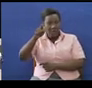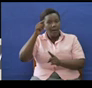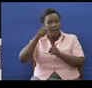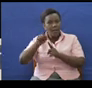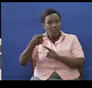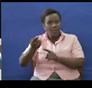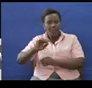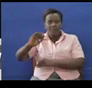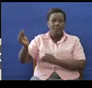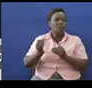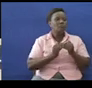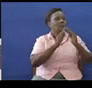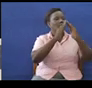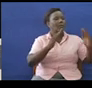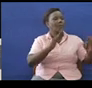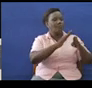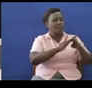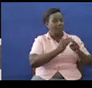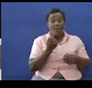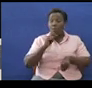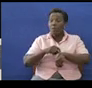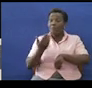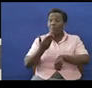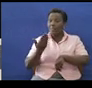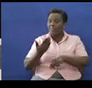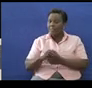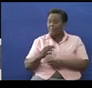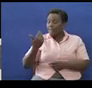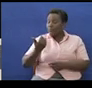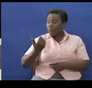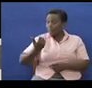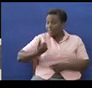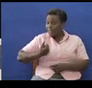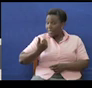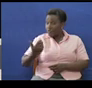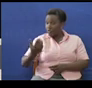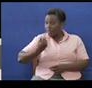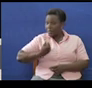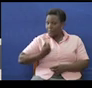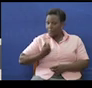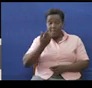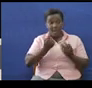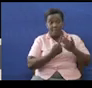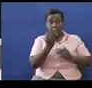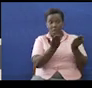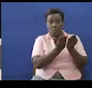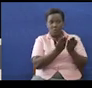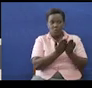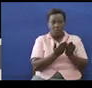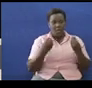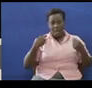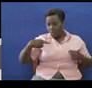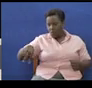distances to fetch water for domestic uses. And sometimes we may find a girl child coming